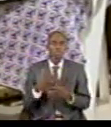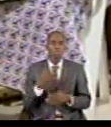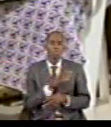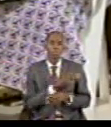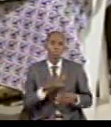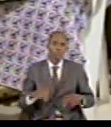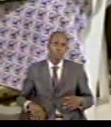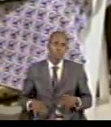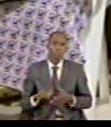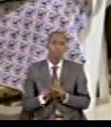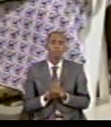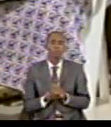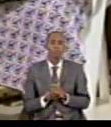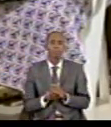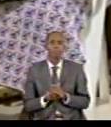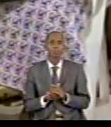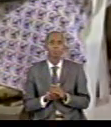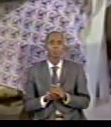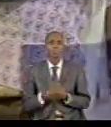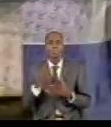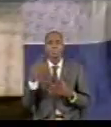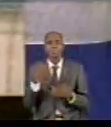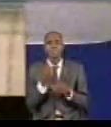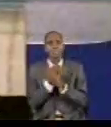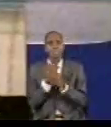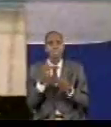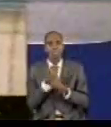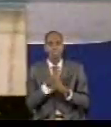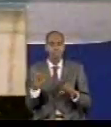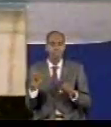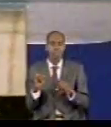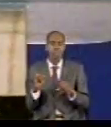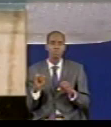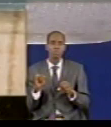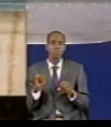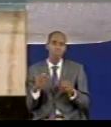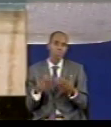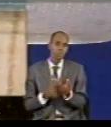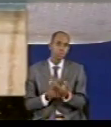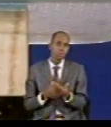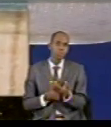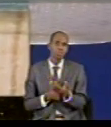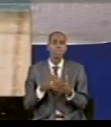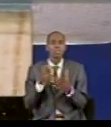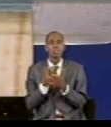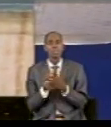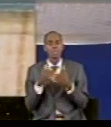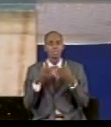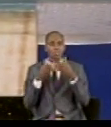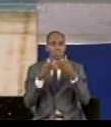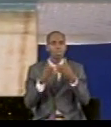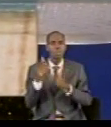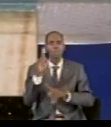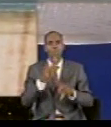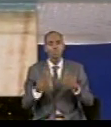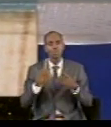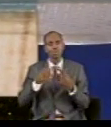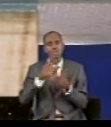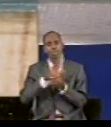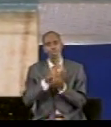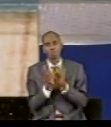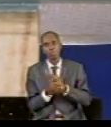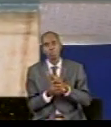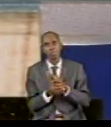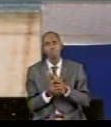Christ, the saving gospel that leads people to repentance,